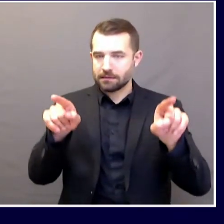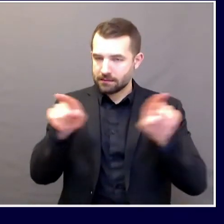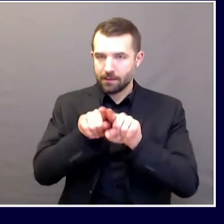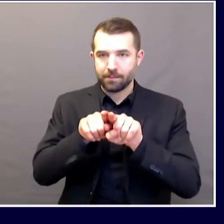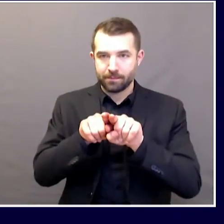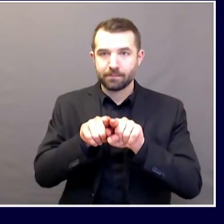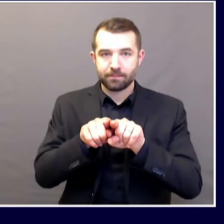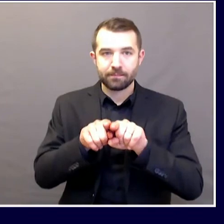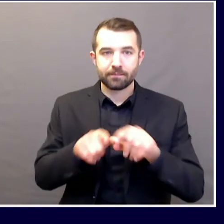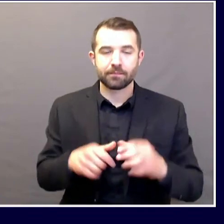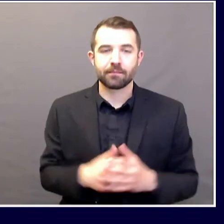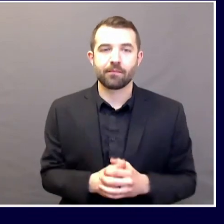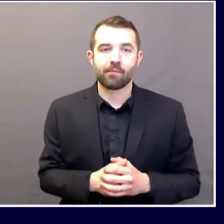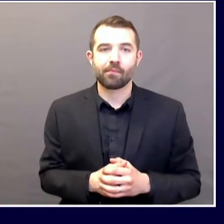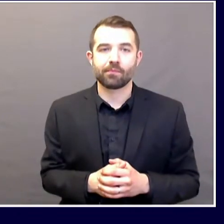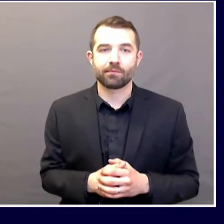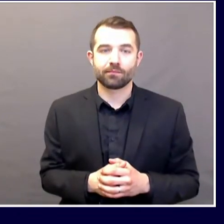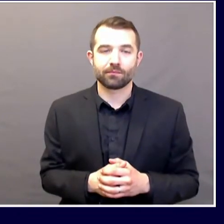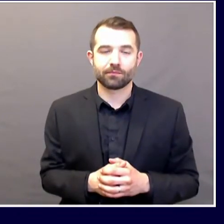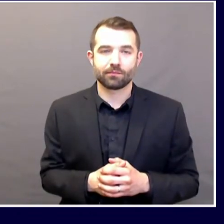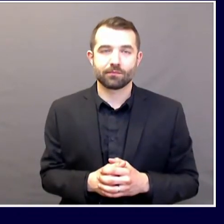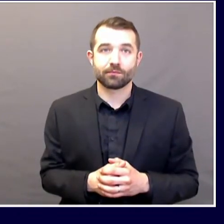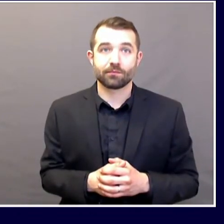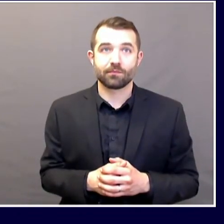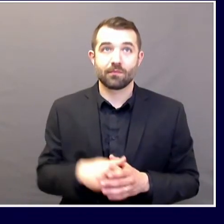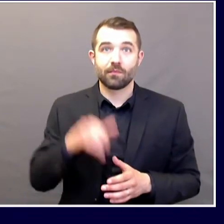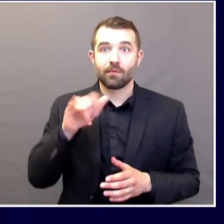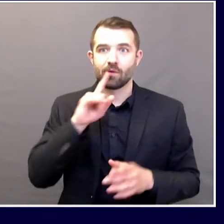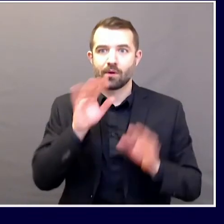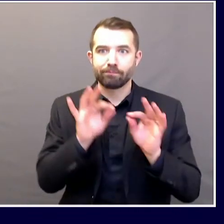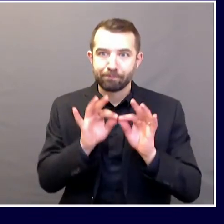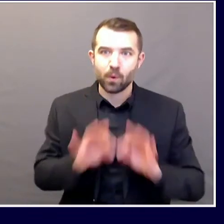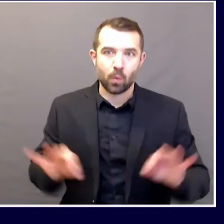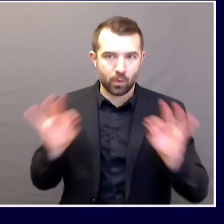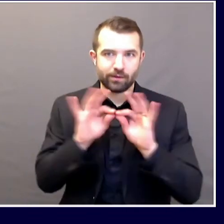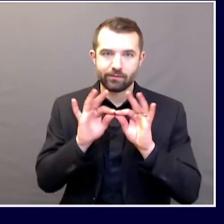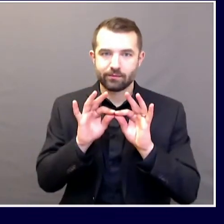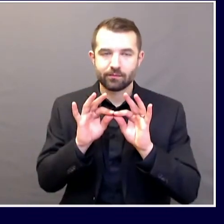I think that's the critical piece. It's not bars